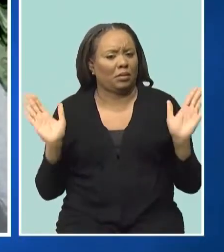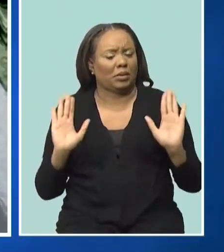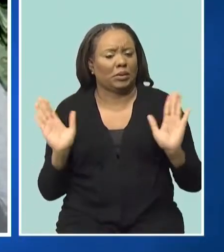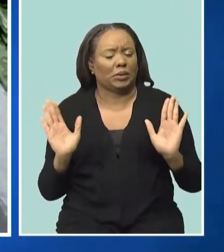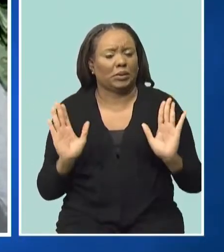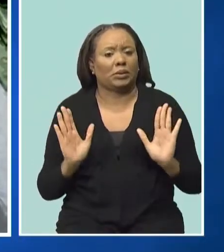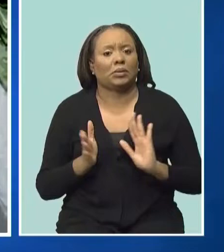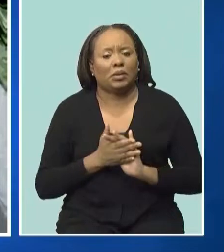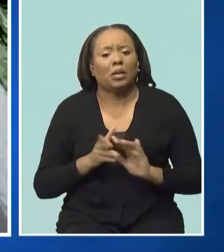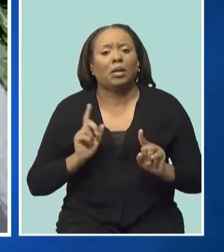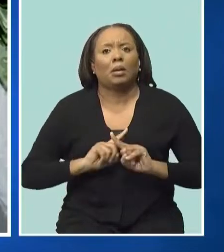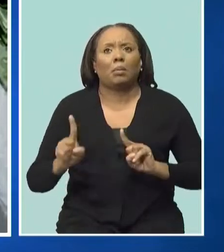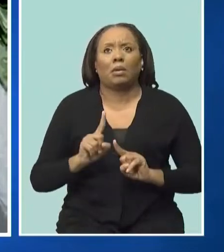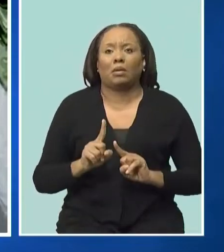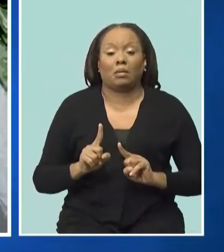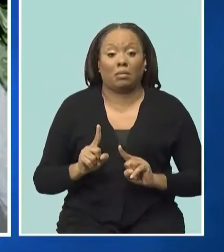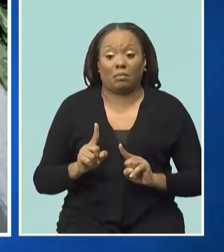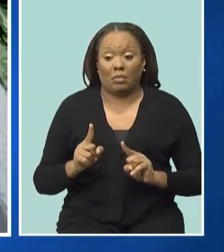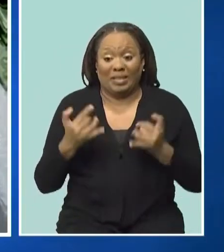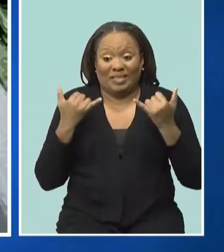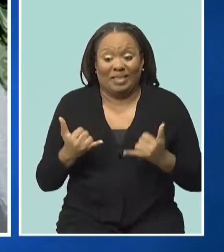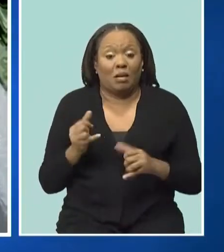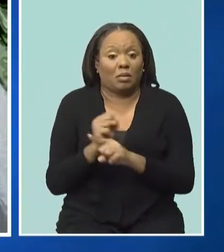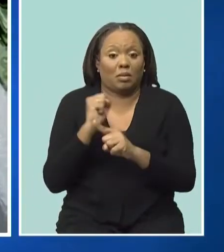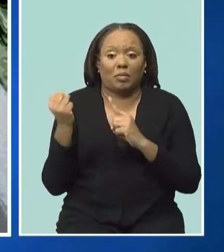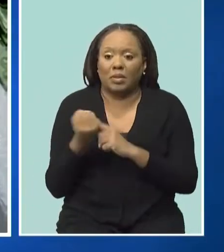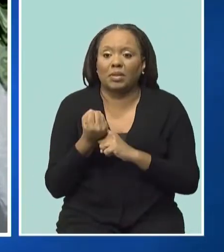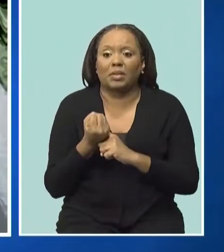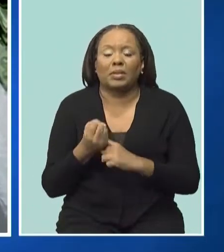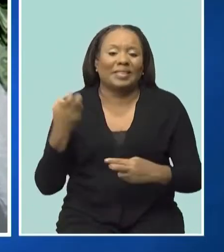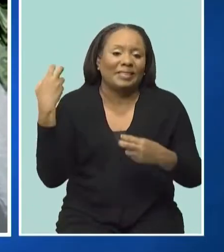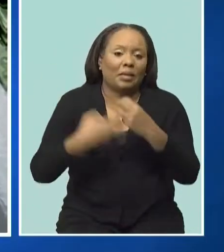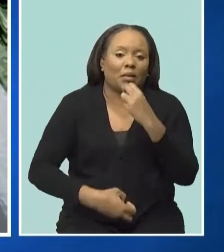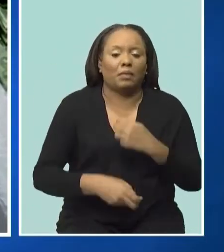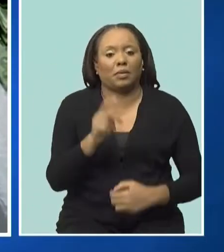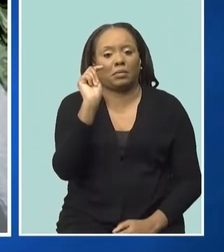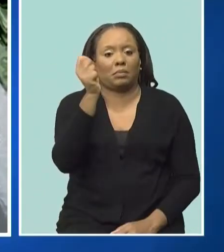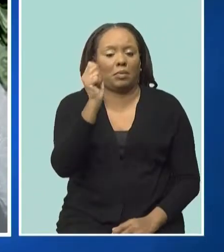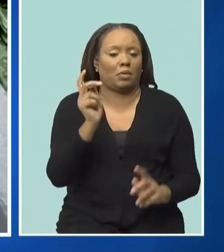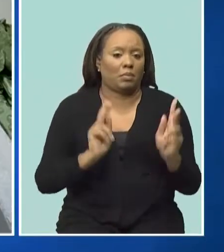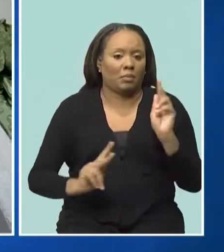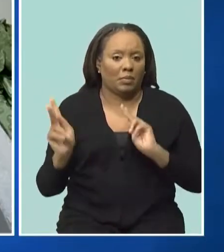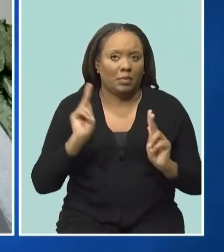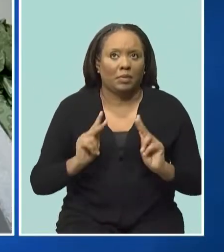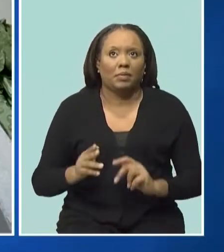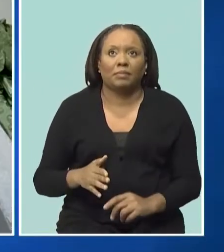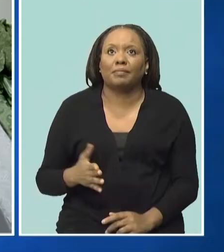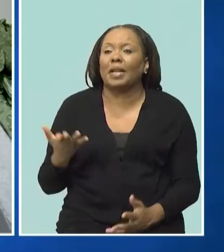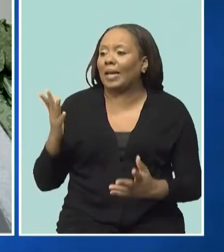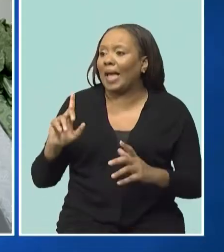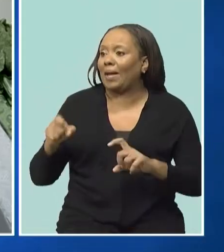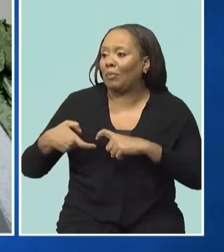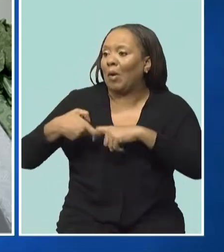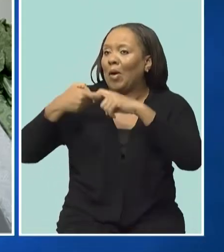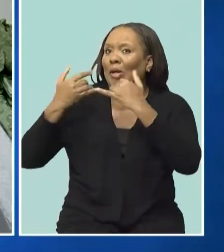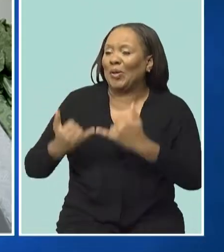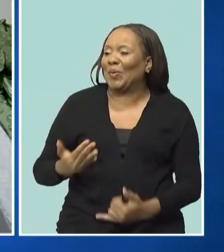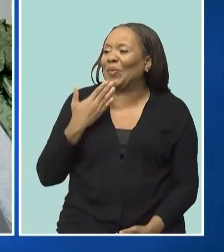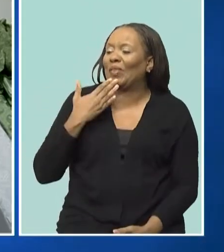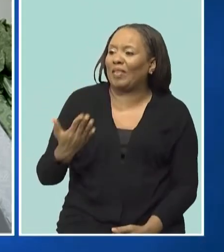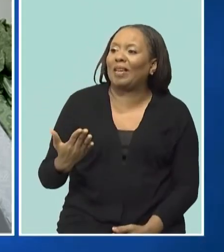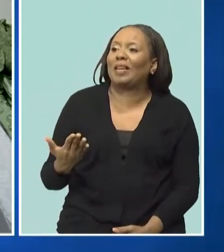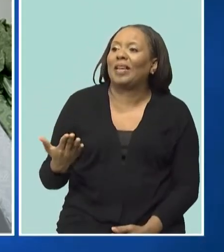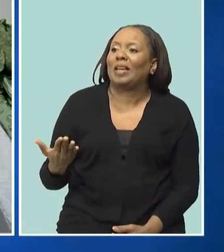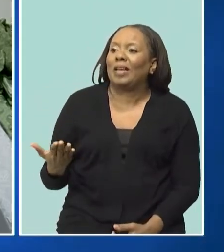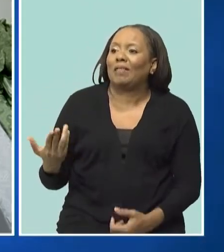place is bringing hardship upon our people in Tobago. Mr. Douglas, we have to leave it there. Thank you so much for joining us from